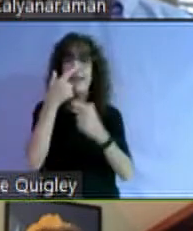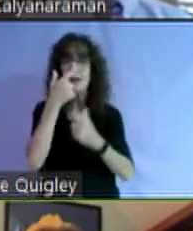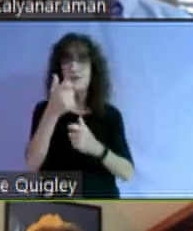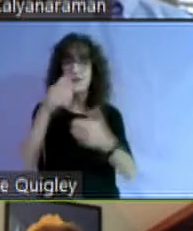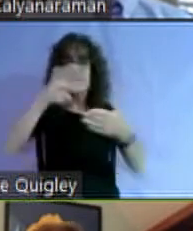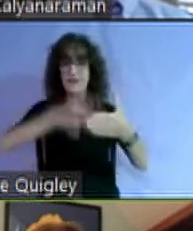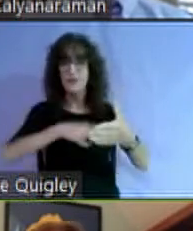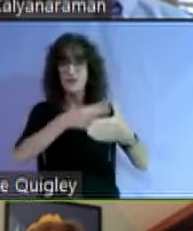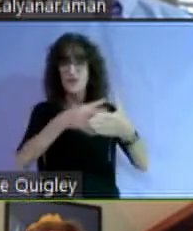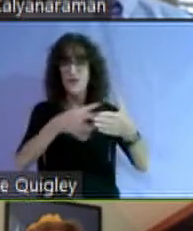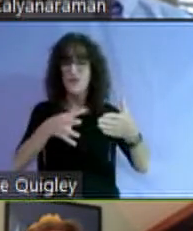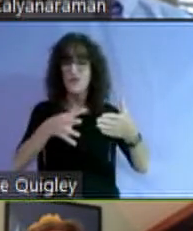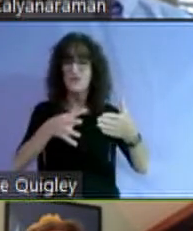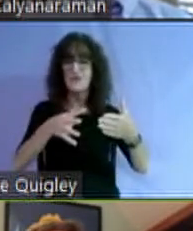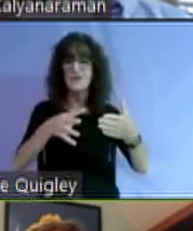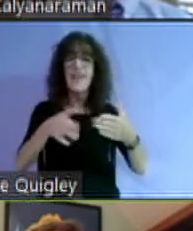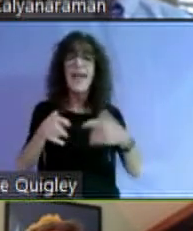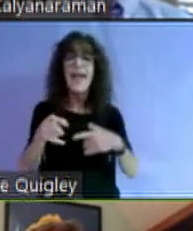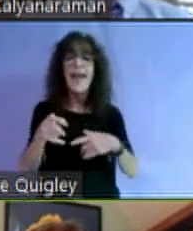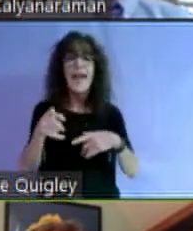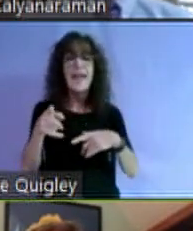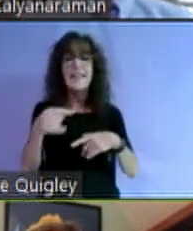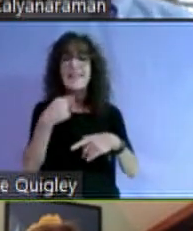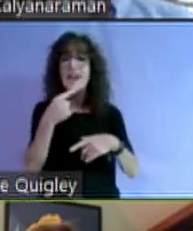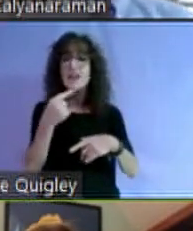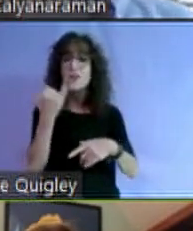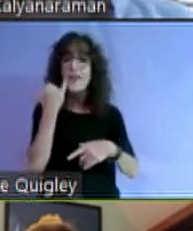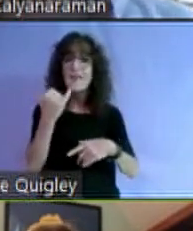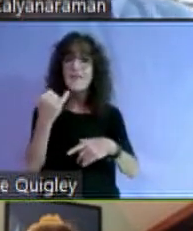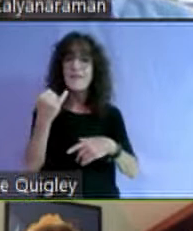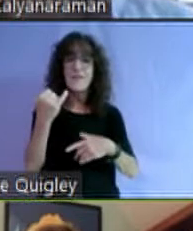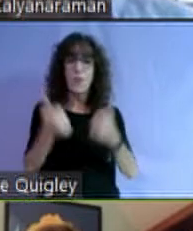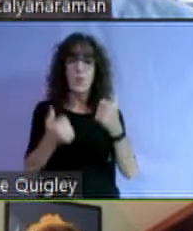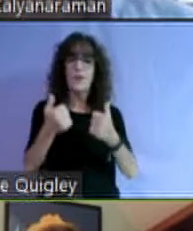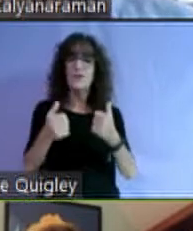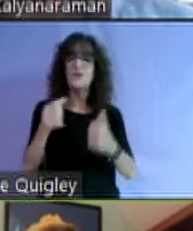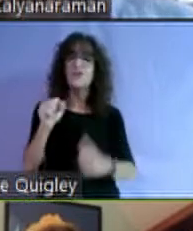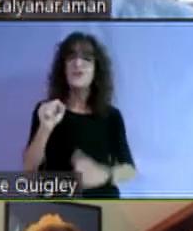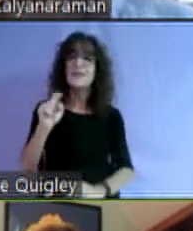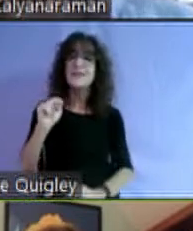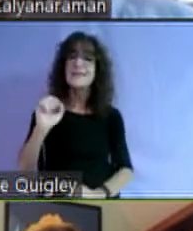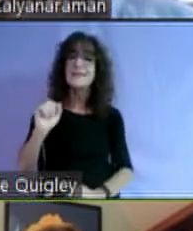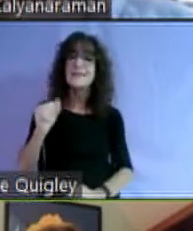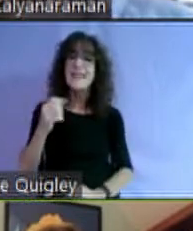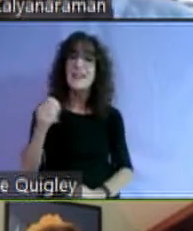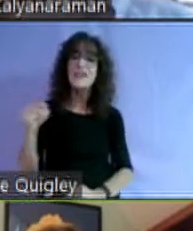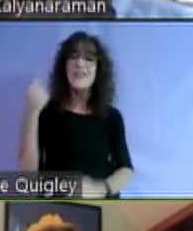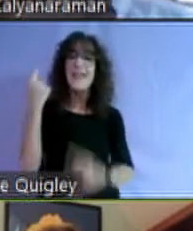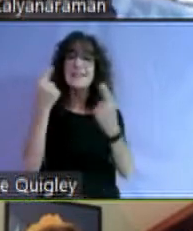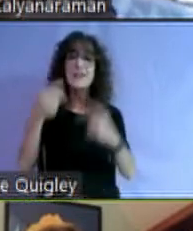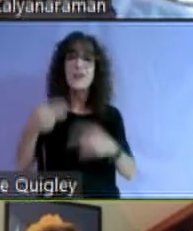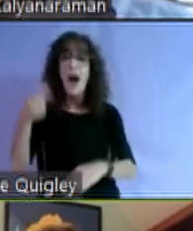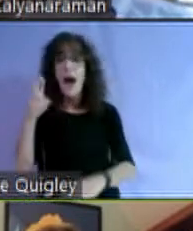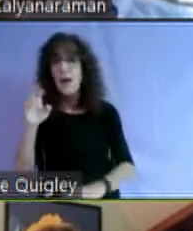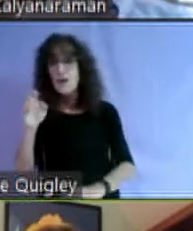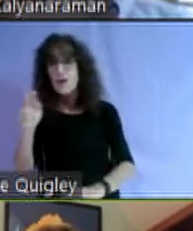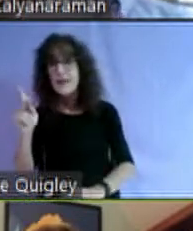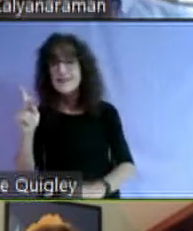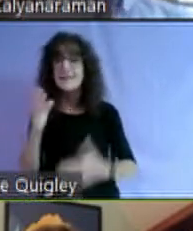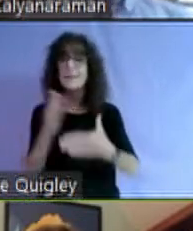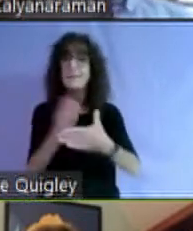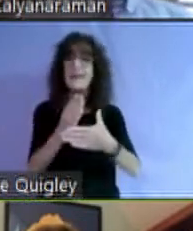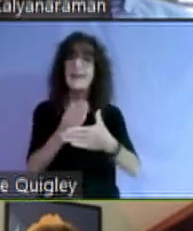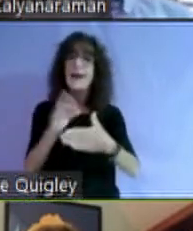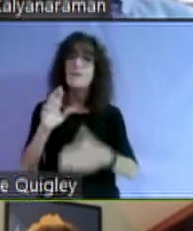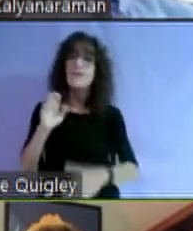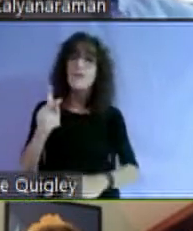there. And they tell you whether we're at a stage of what they consider to be high risk or medium risk or